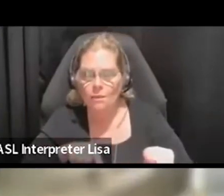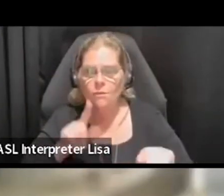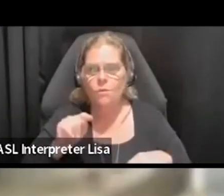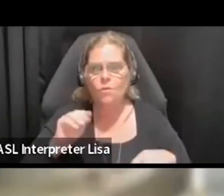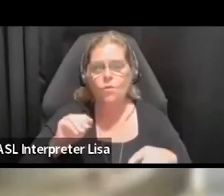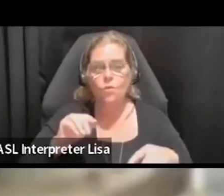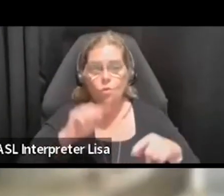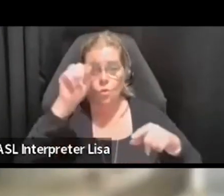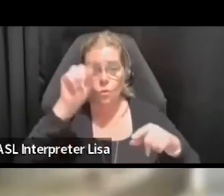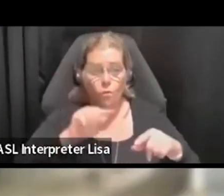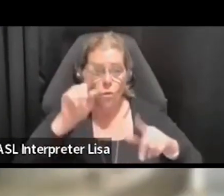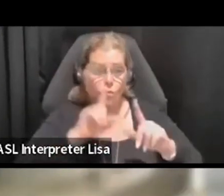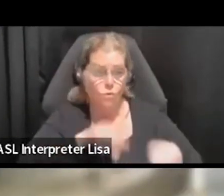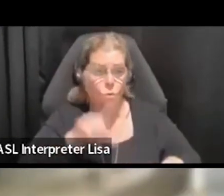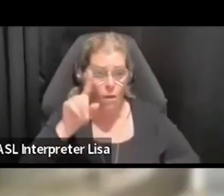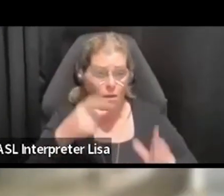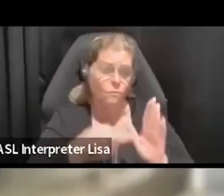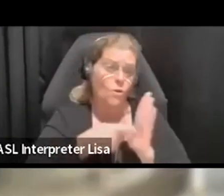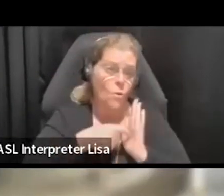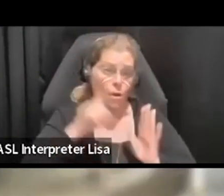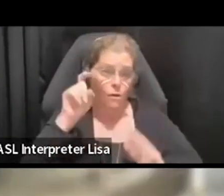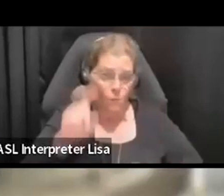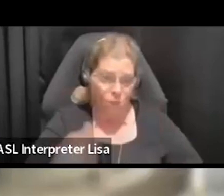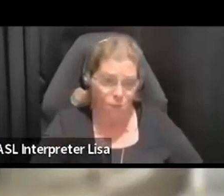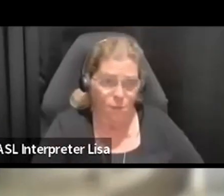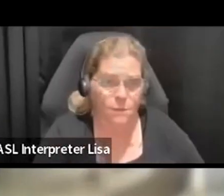above requirements?